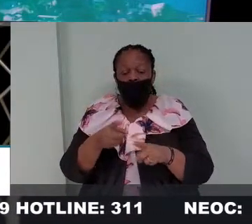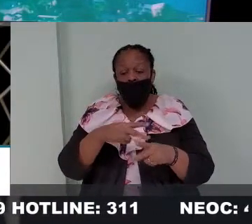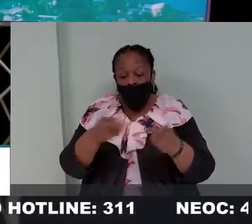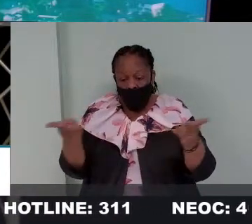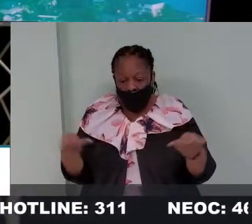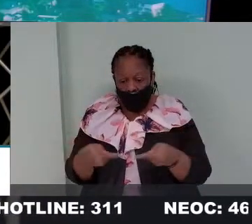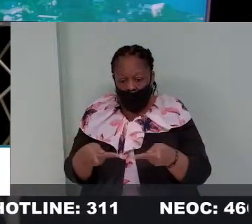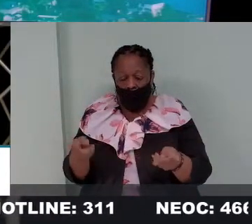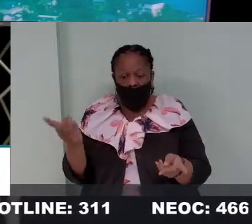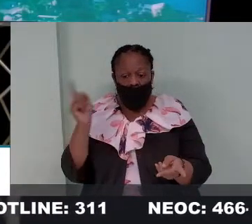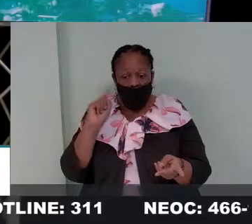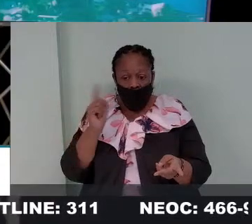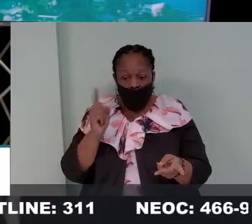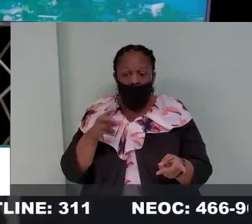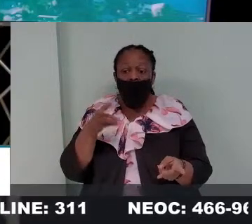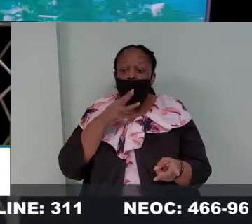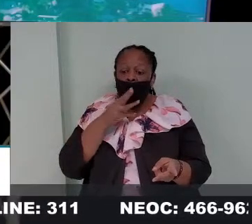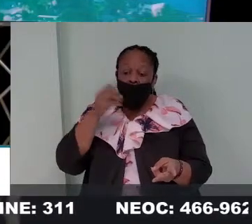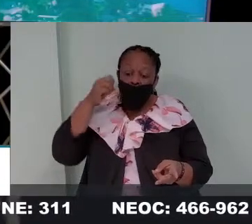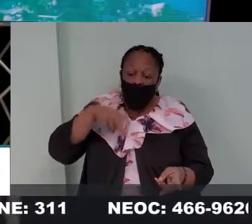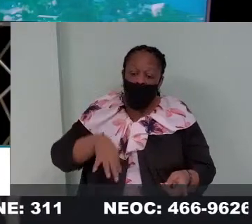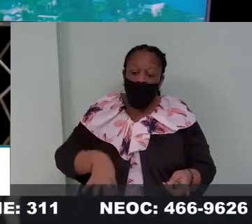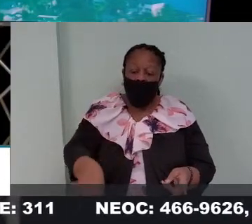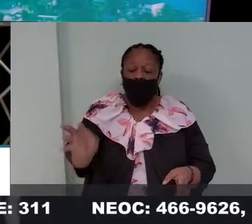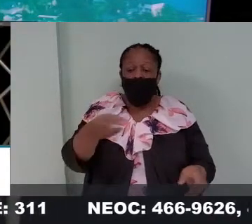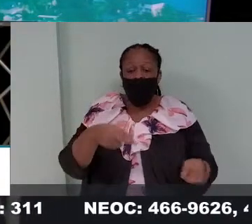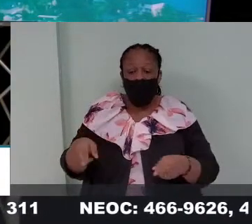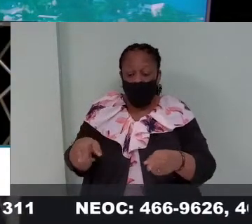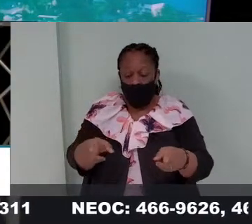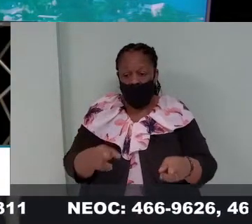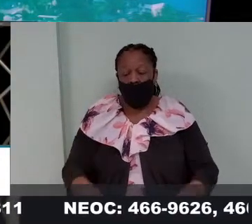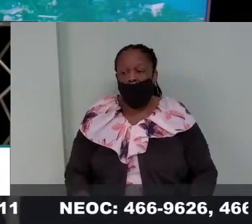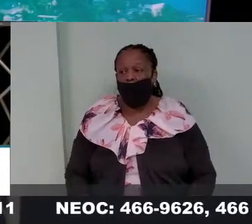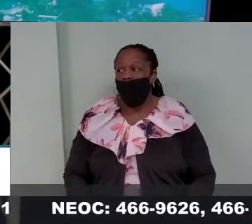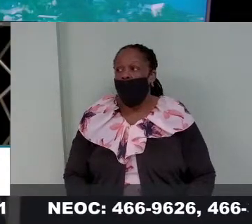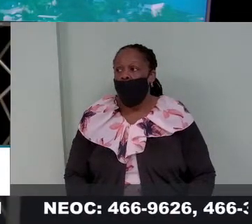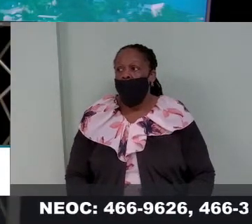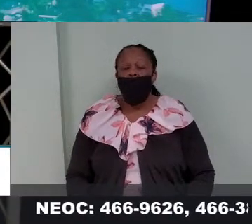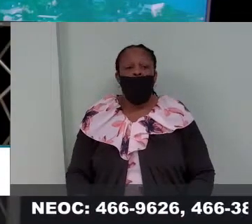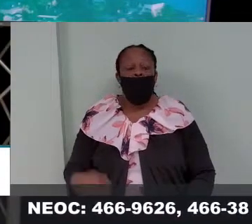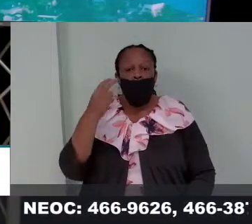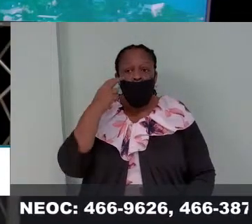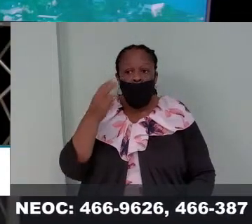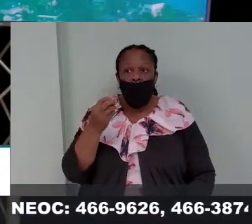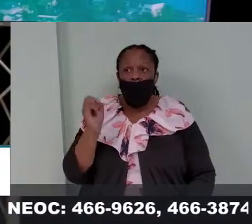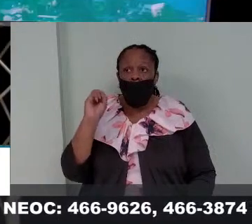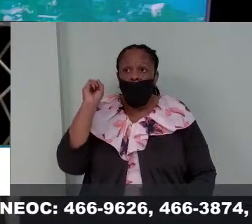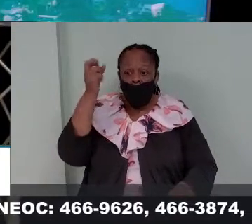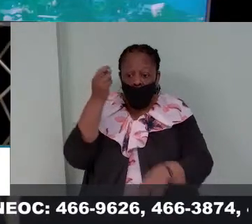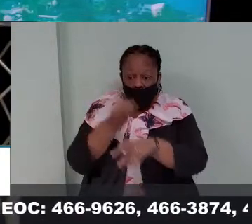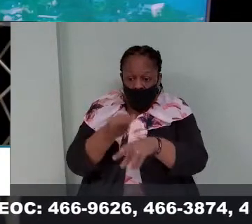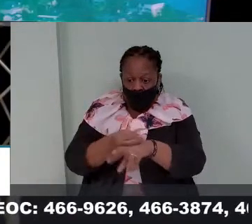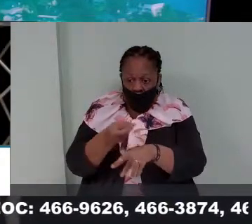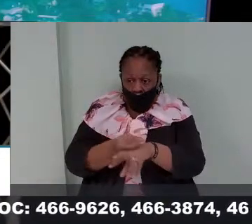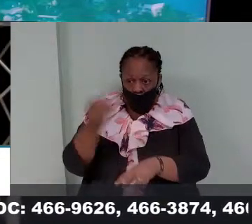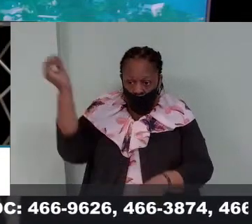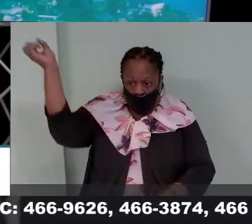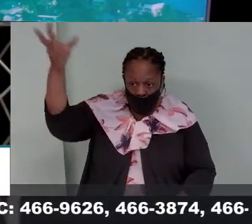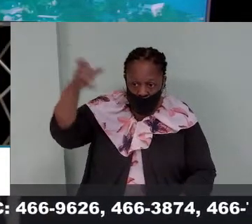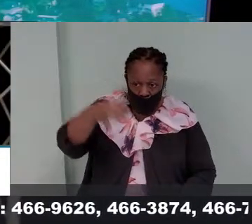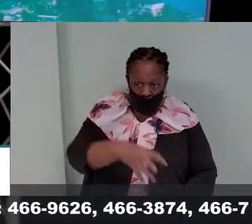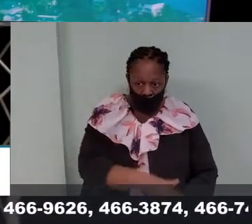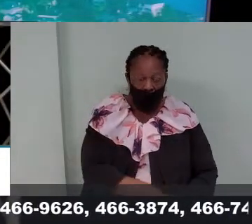flooding. Also, be mindful of areas that are prone to rock slides, such as the Old World Bay area,